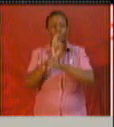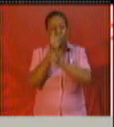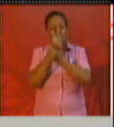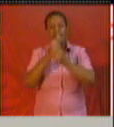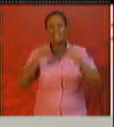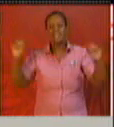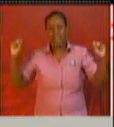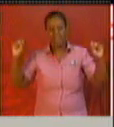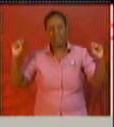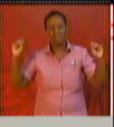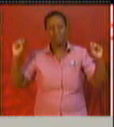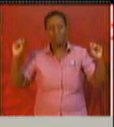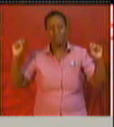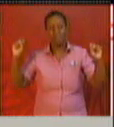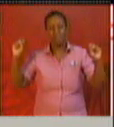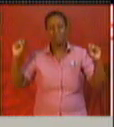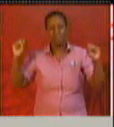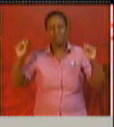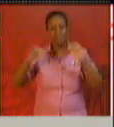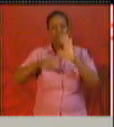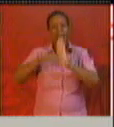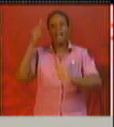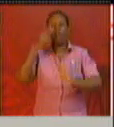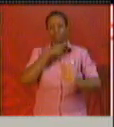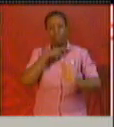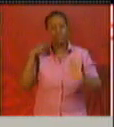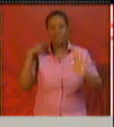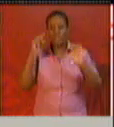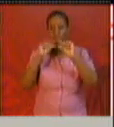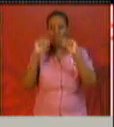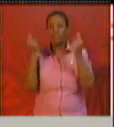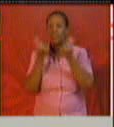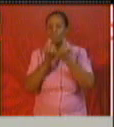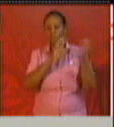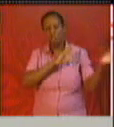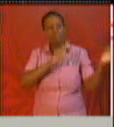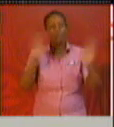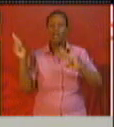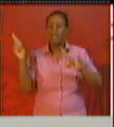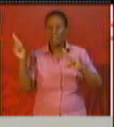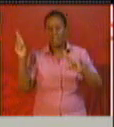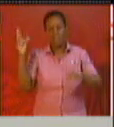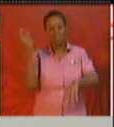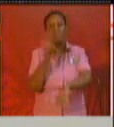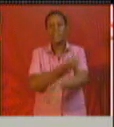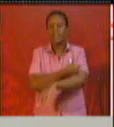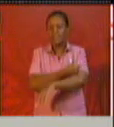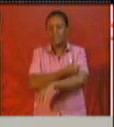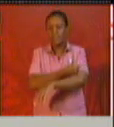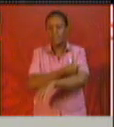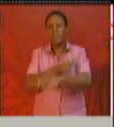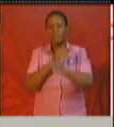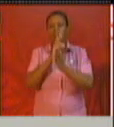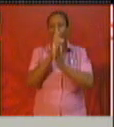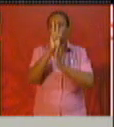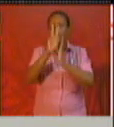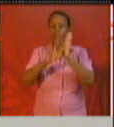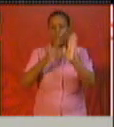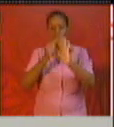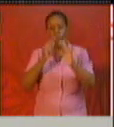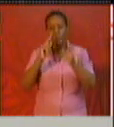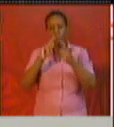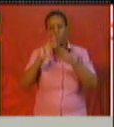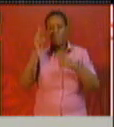groups, get ready because we are coming close towards vaccination. We end with a video from the World Health